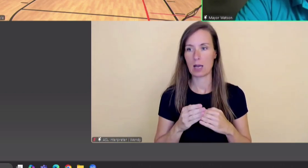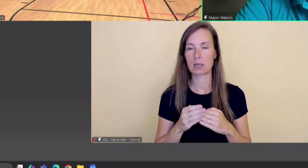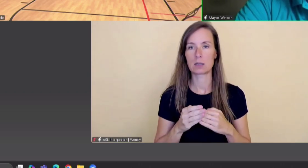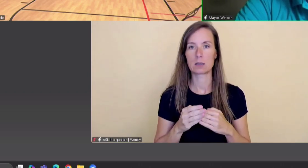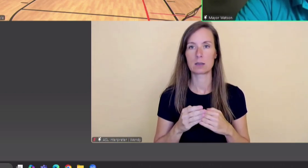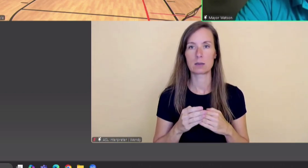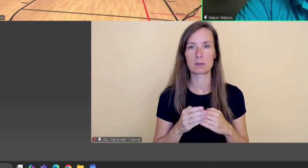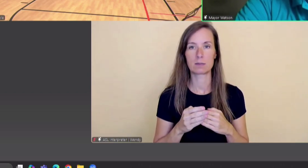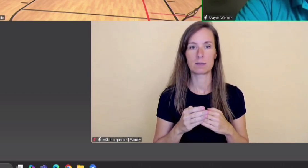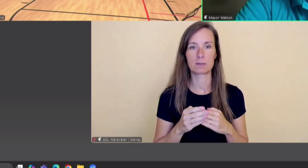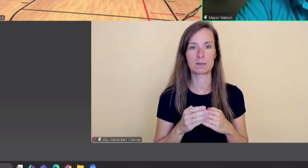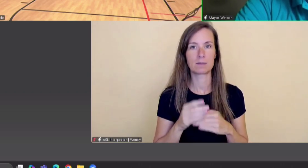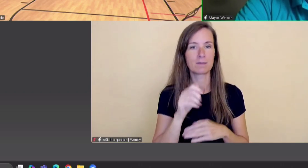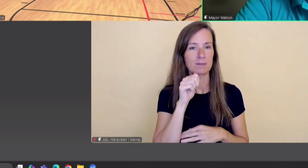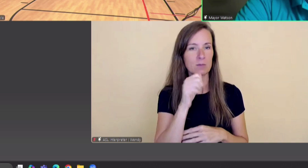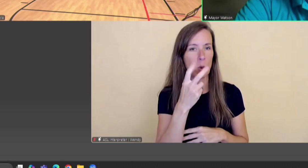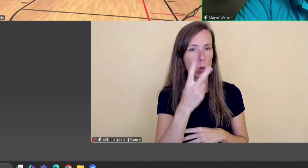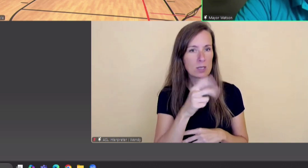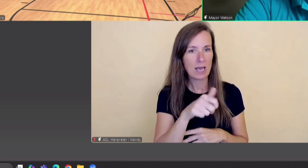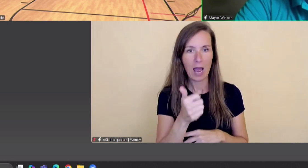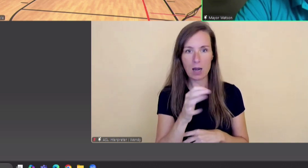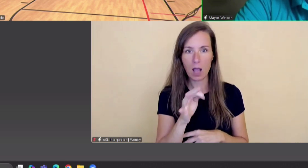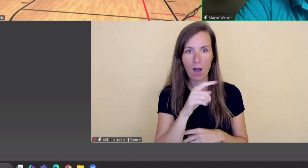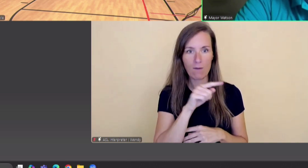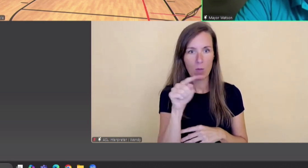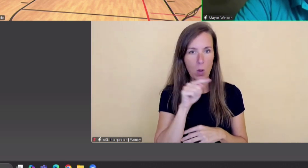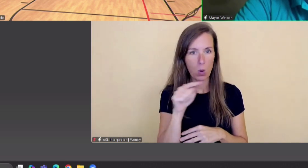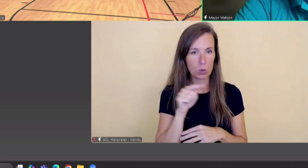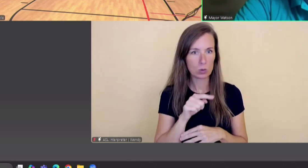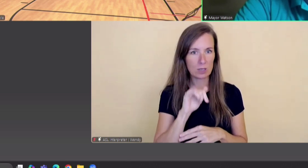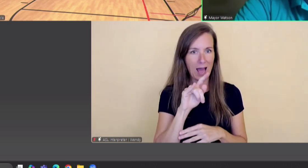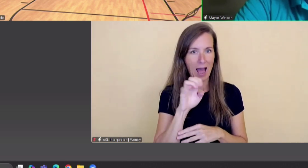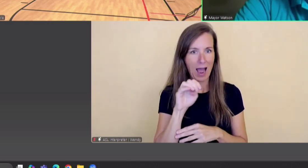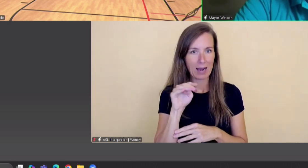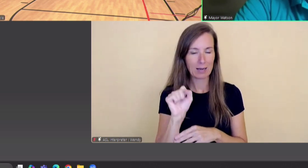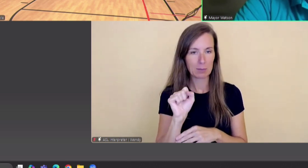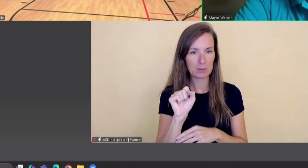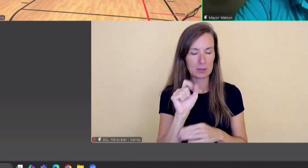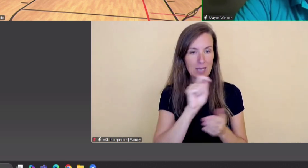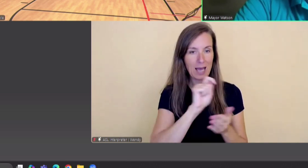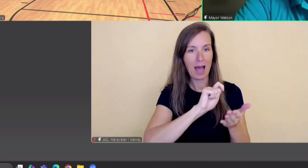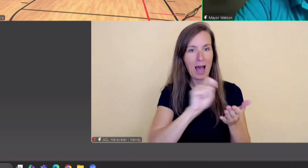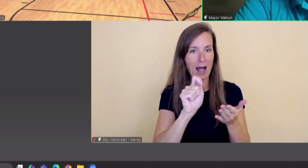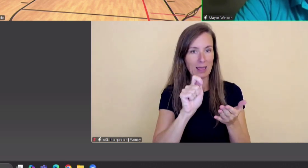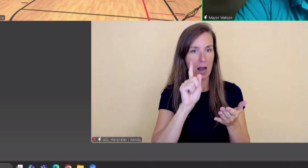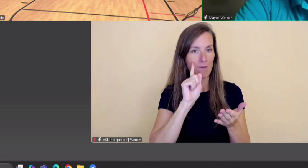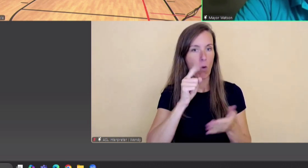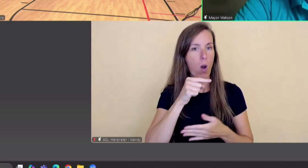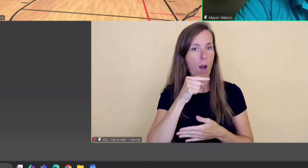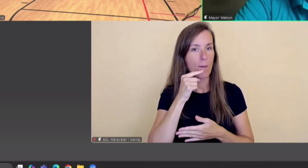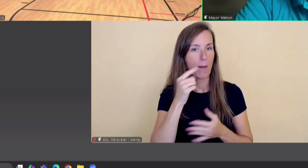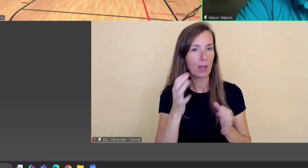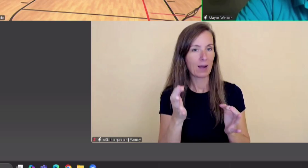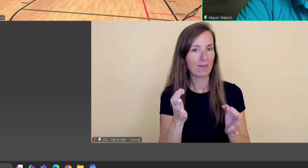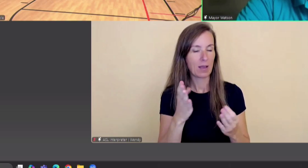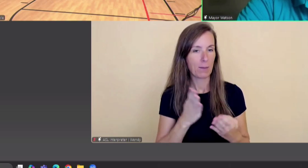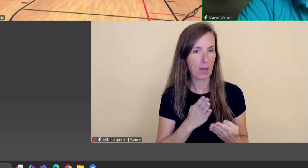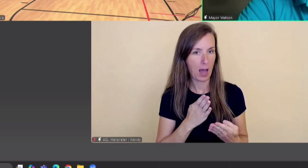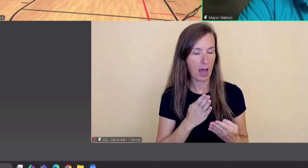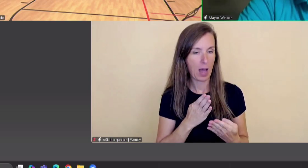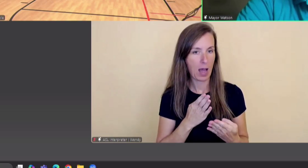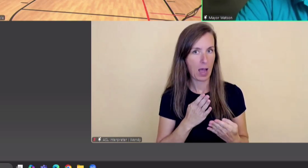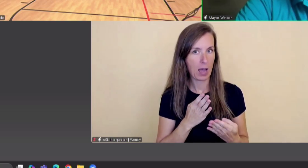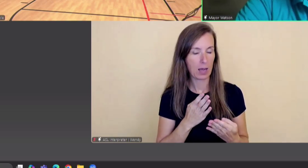not see any of the items highlighted for public input. I suppose the only